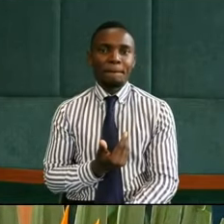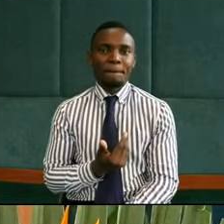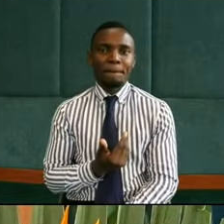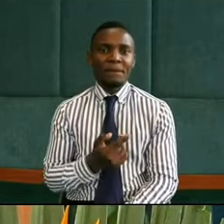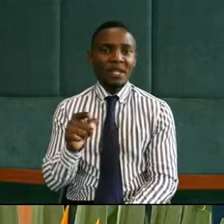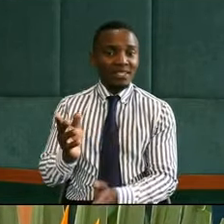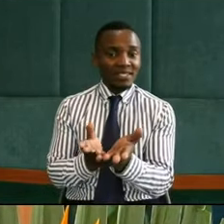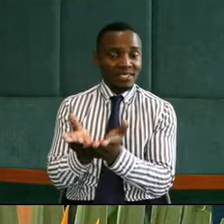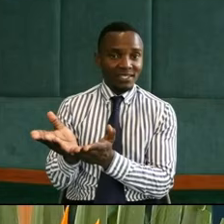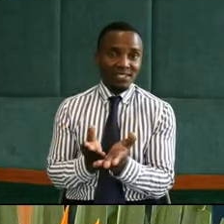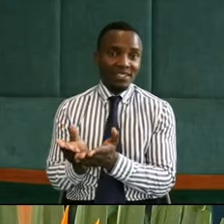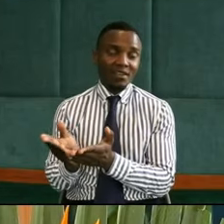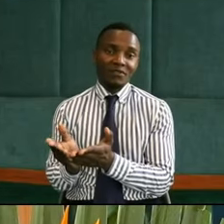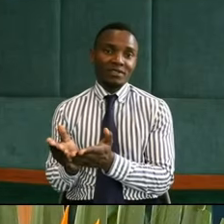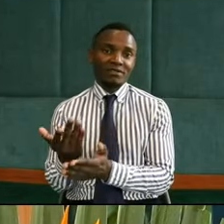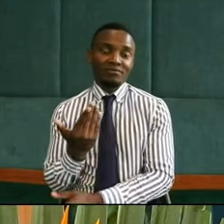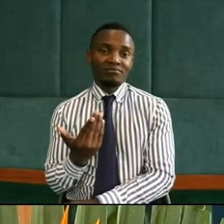The service of the master